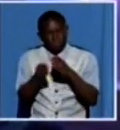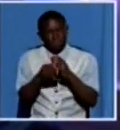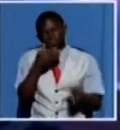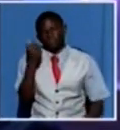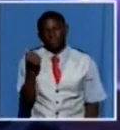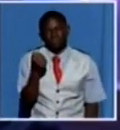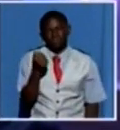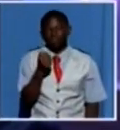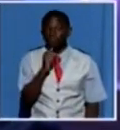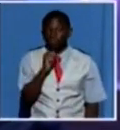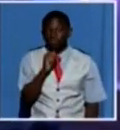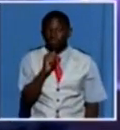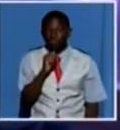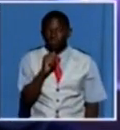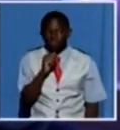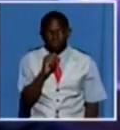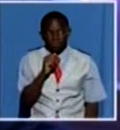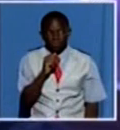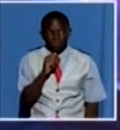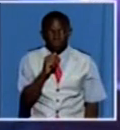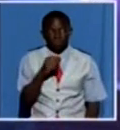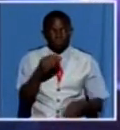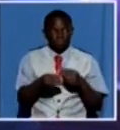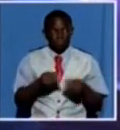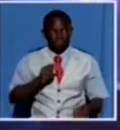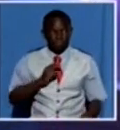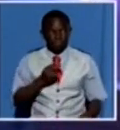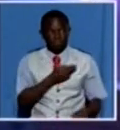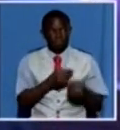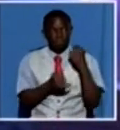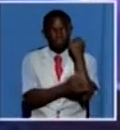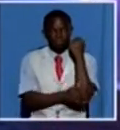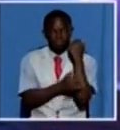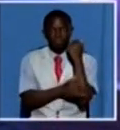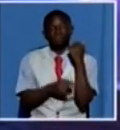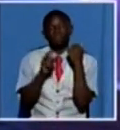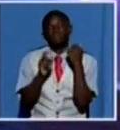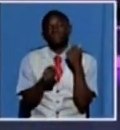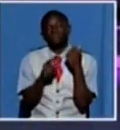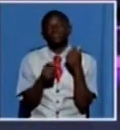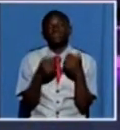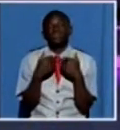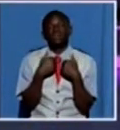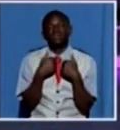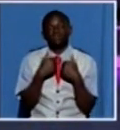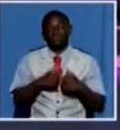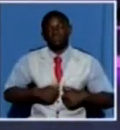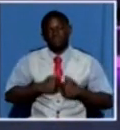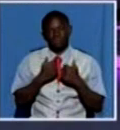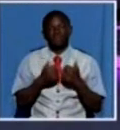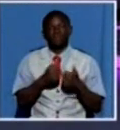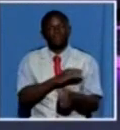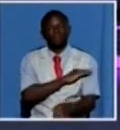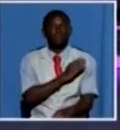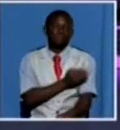even started anything. So as a nation, we need to create internal capacity to say, yes, we have the following ways and